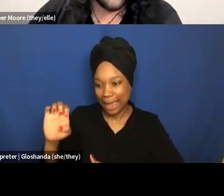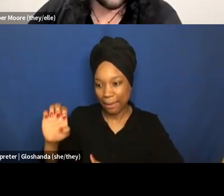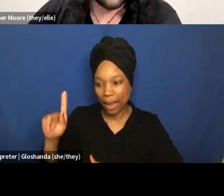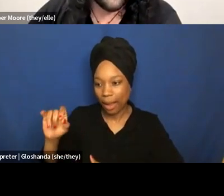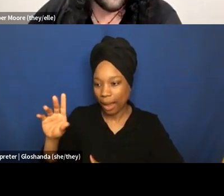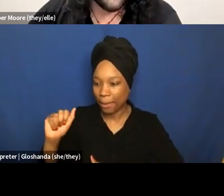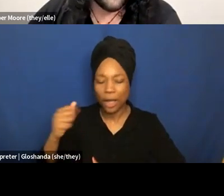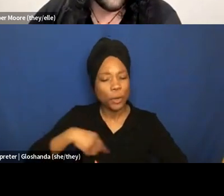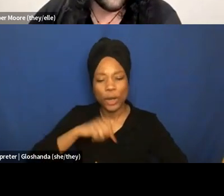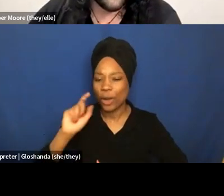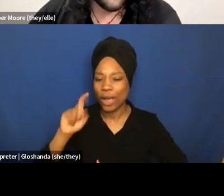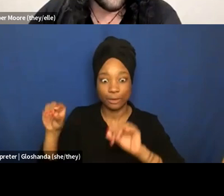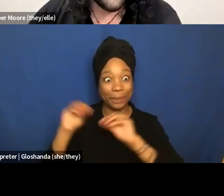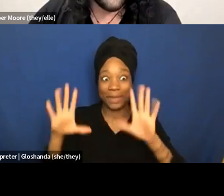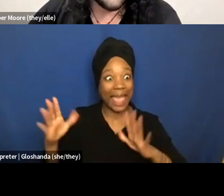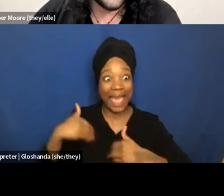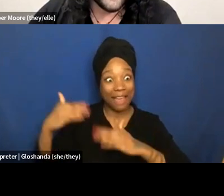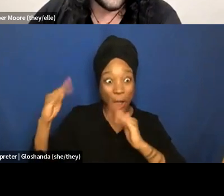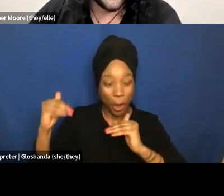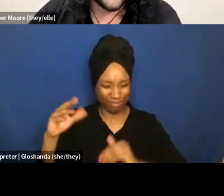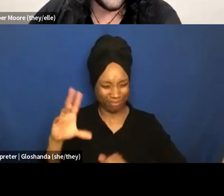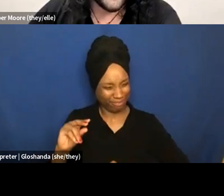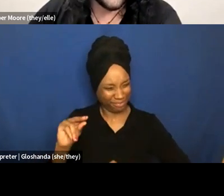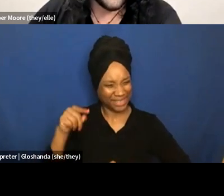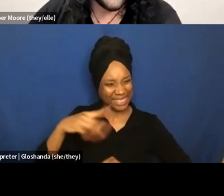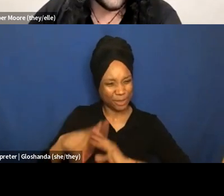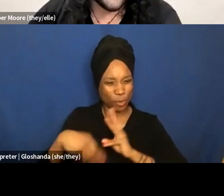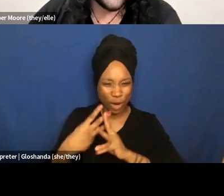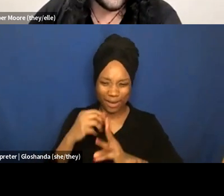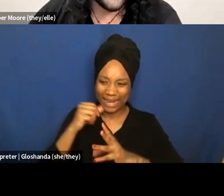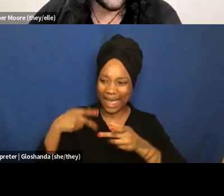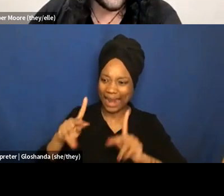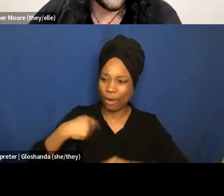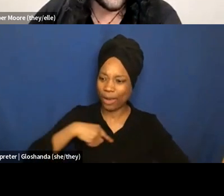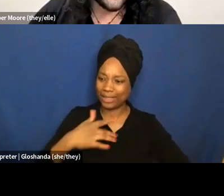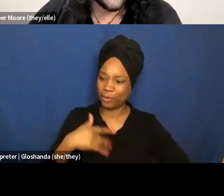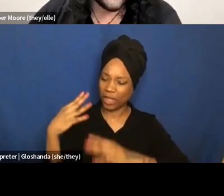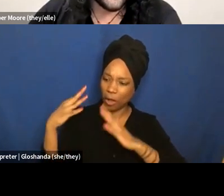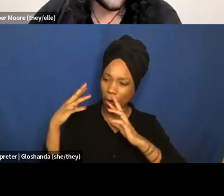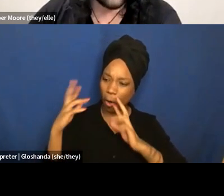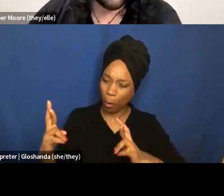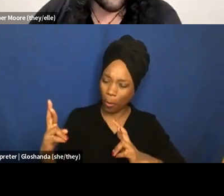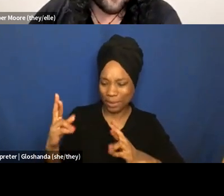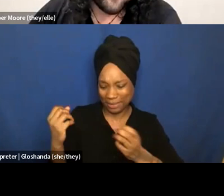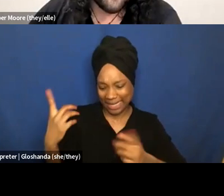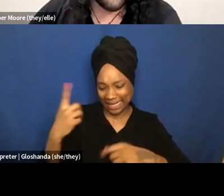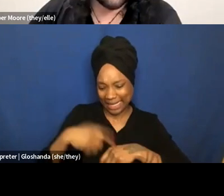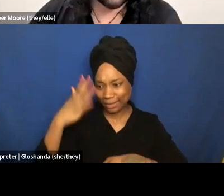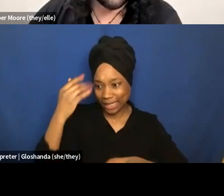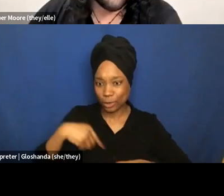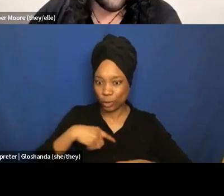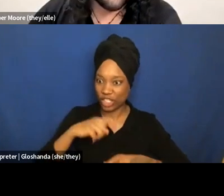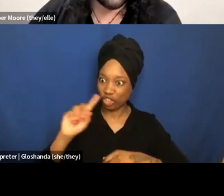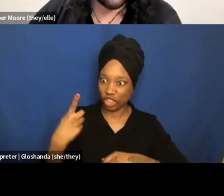yeah, no shit. Of course, we're not going to feel hopeful a lot of the time if we're just breathing in all these poisons, right? Of all these